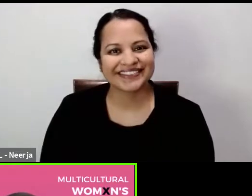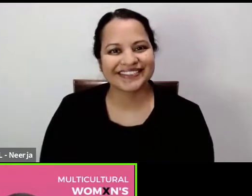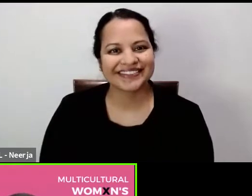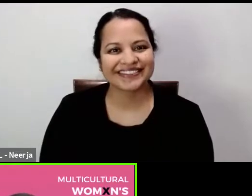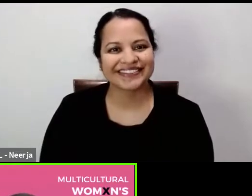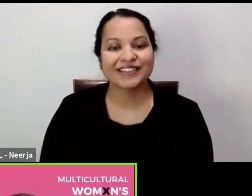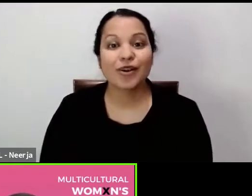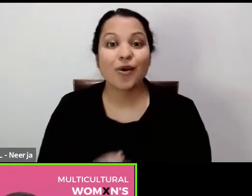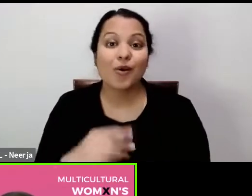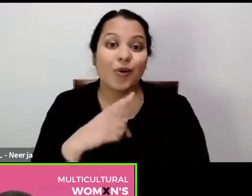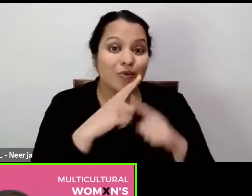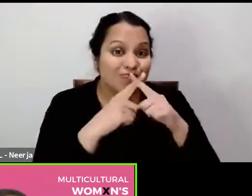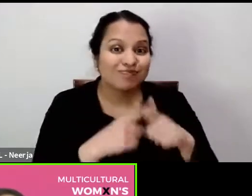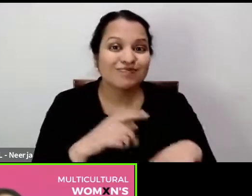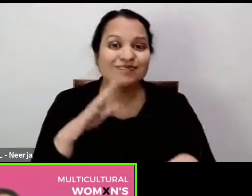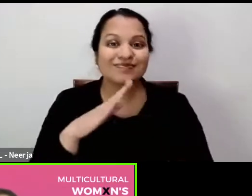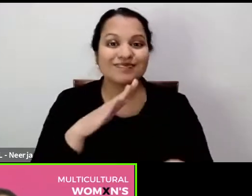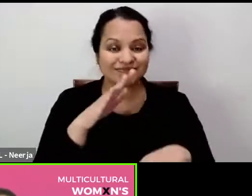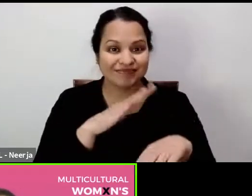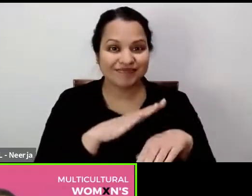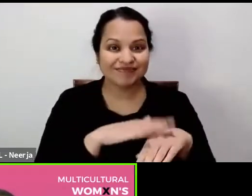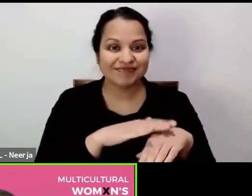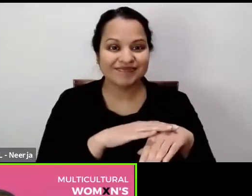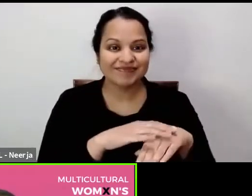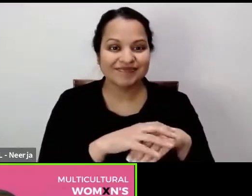You're on mute, Linda.